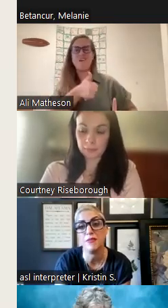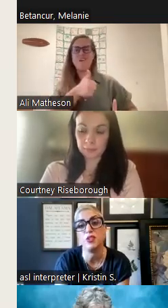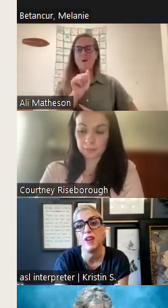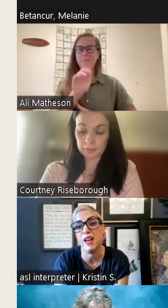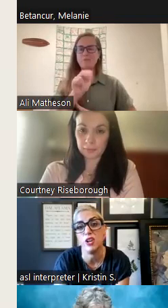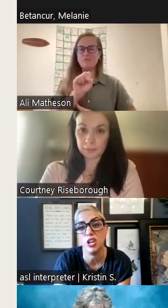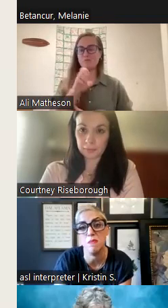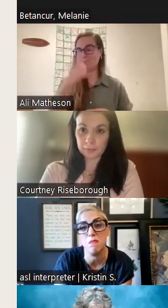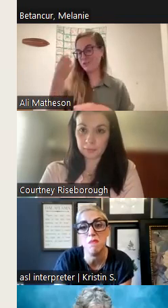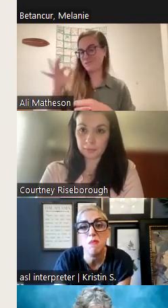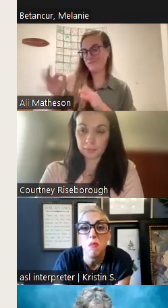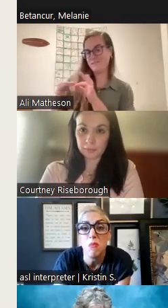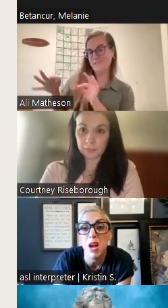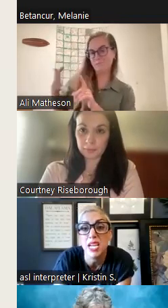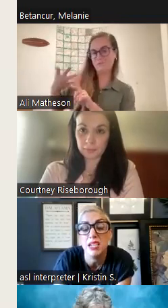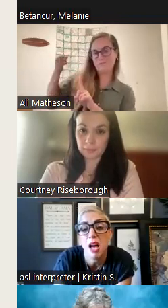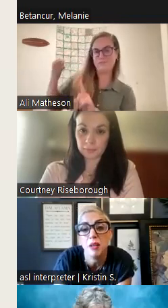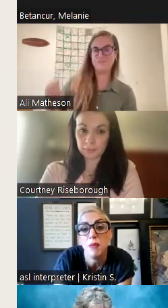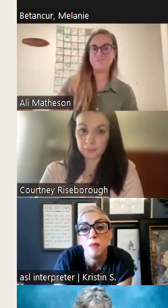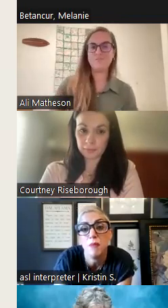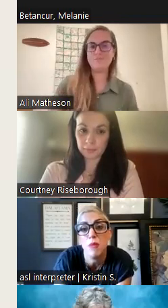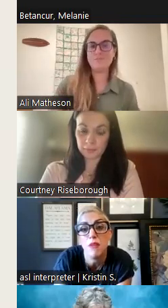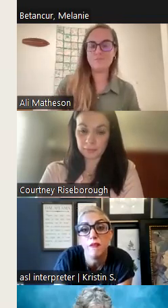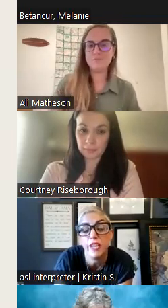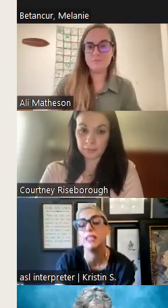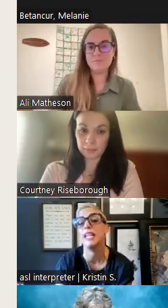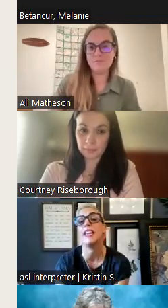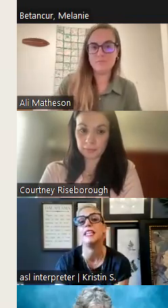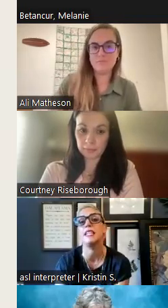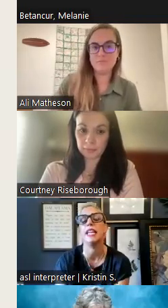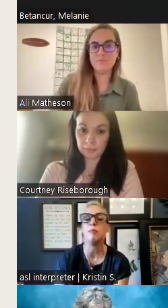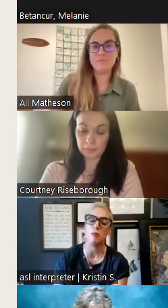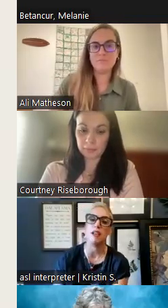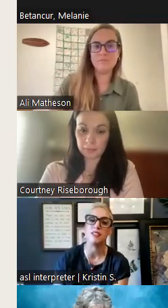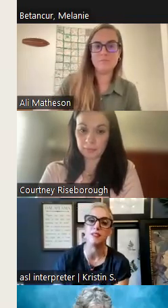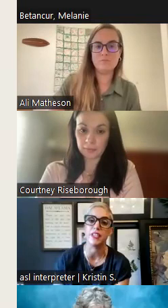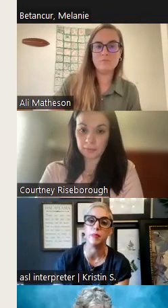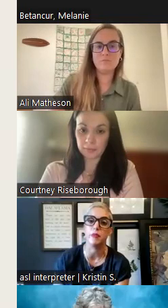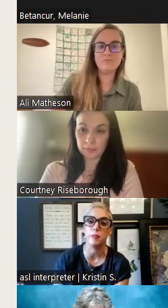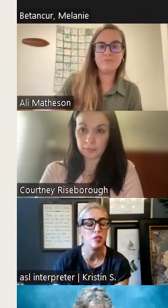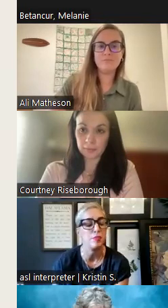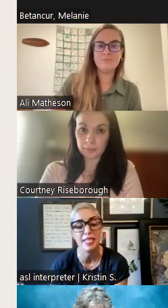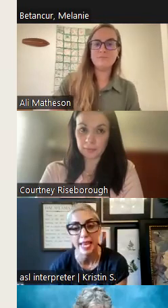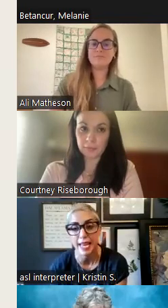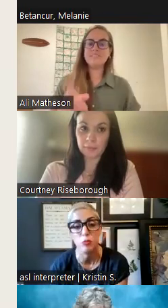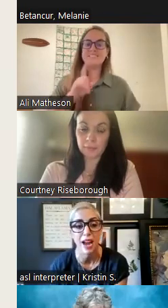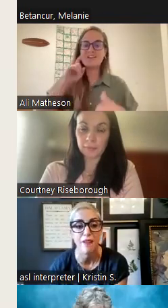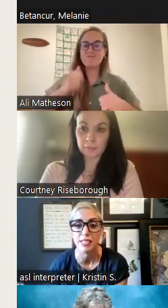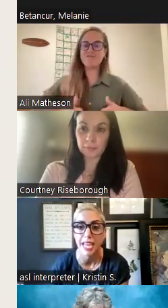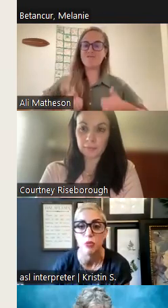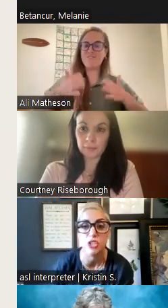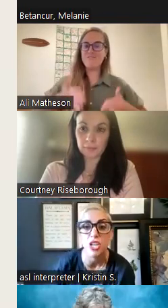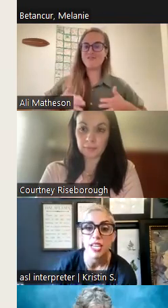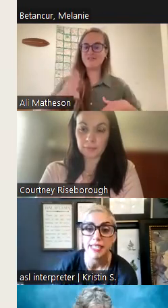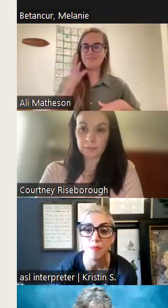A deaf survivor might not feel like they can label themselves as a victim of abuse because, again, we have